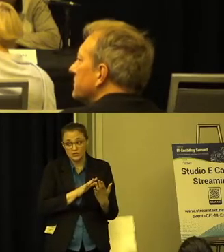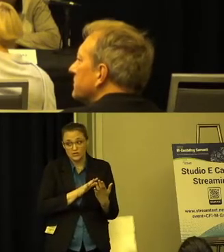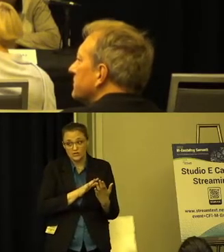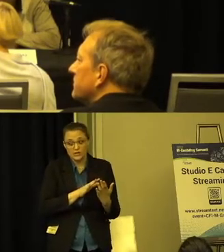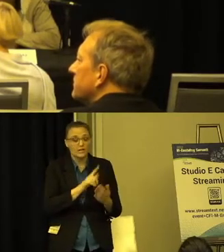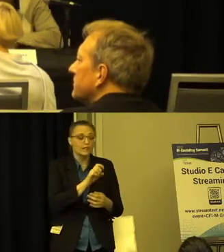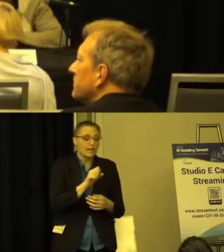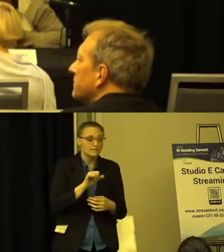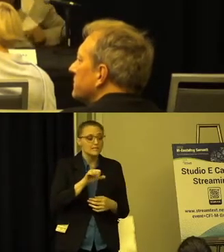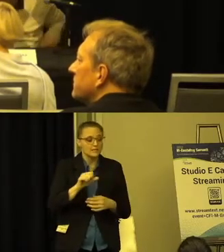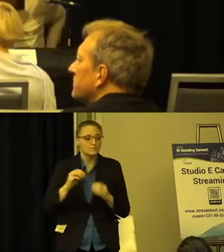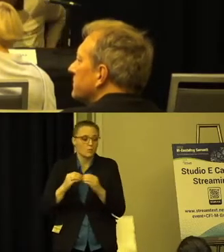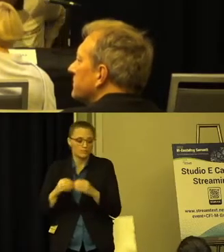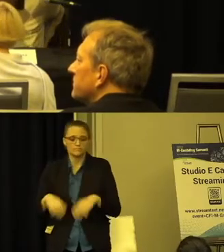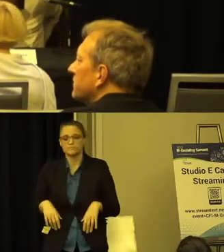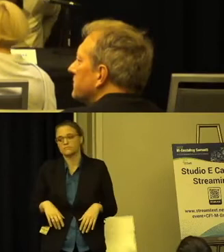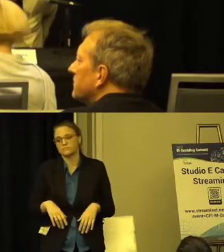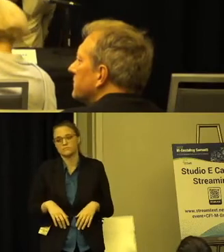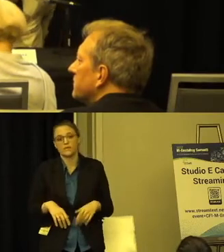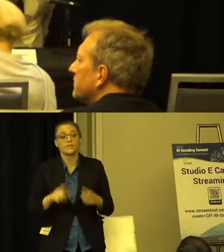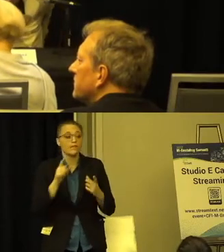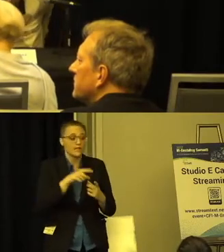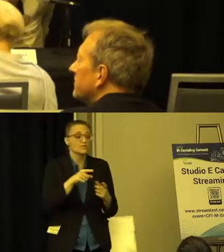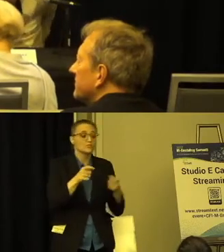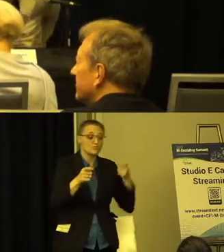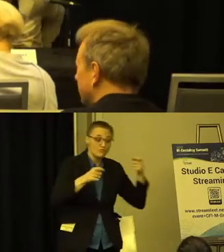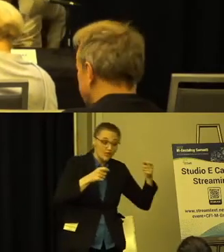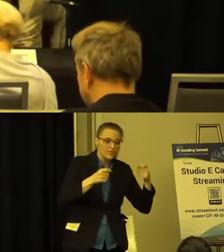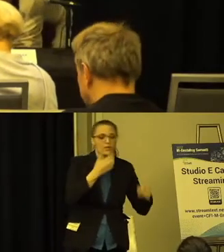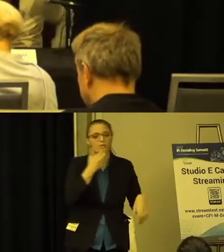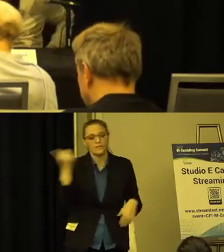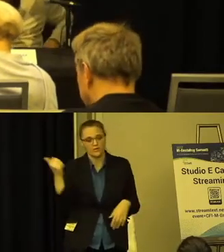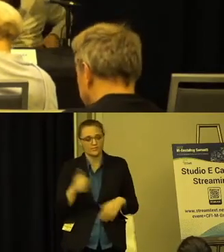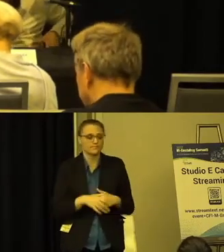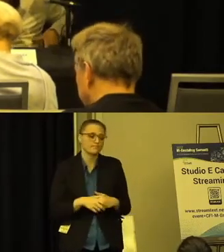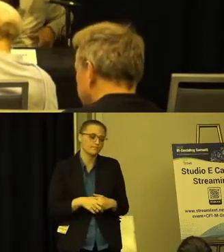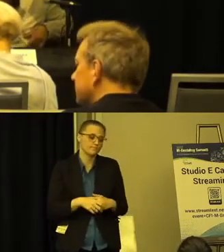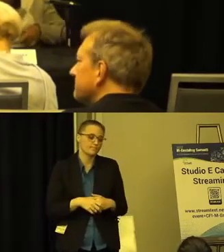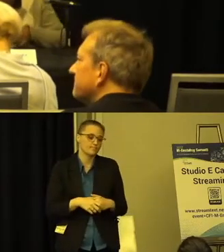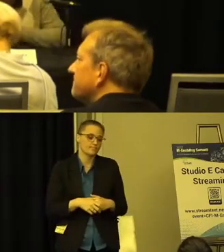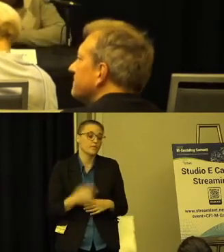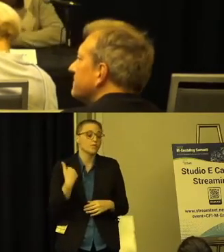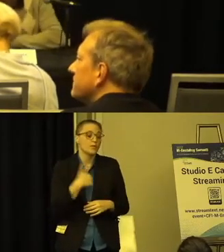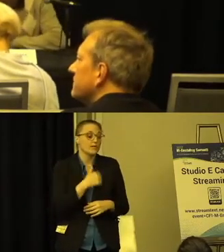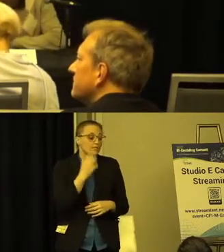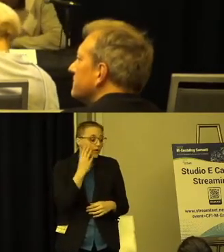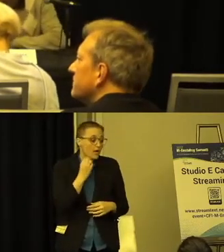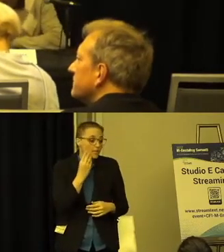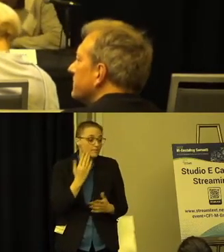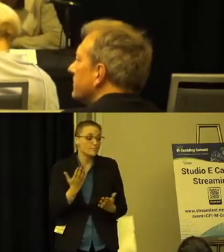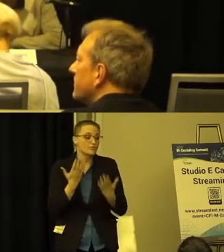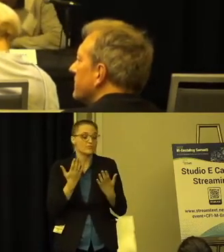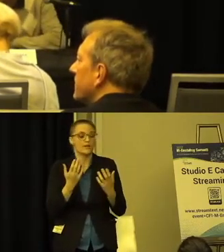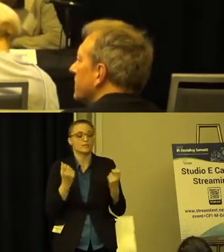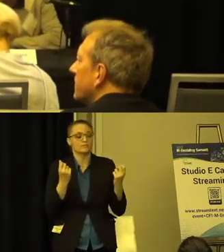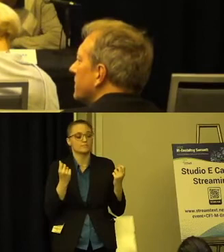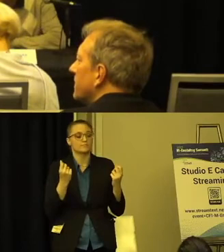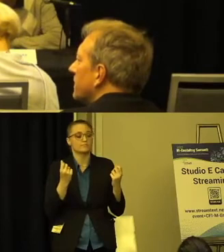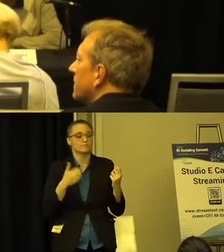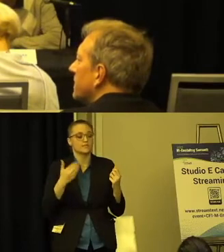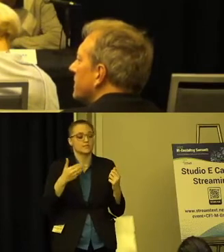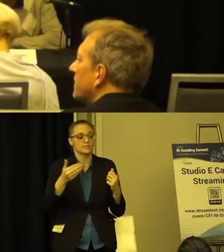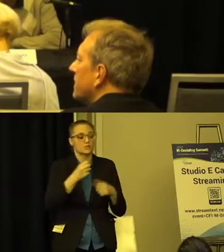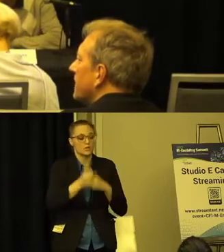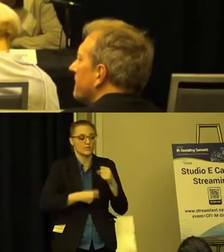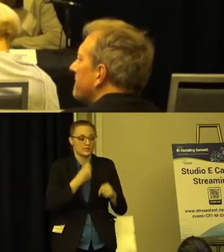The less you regulate, the better. And we have gotten that pushback consistently over the years. And